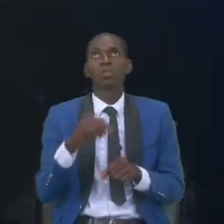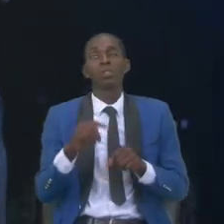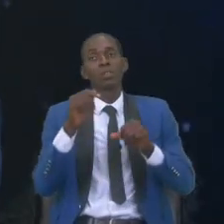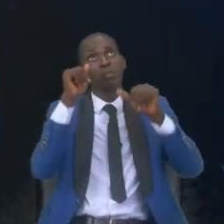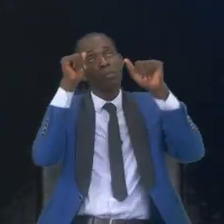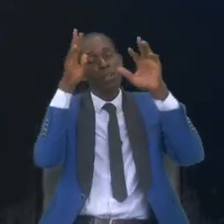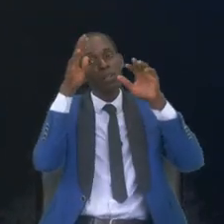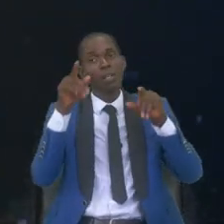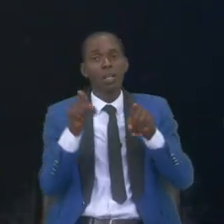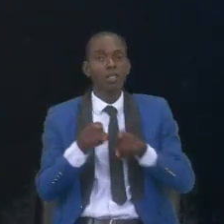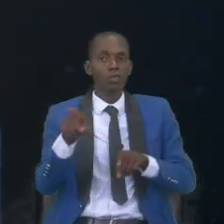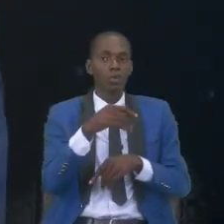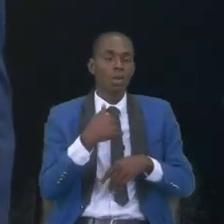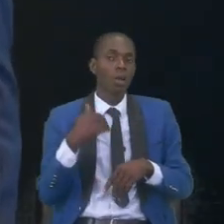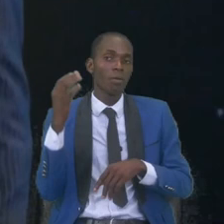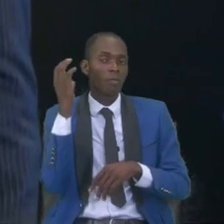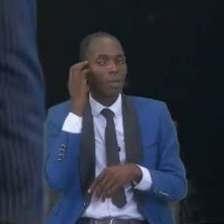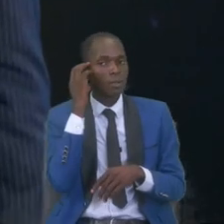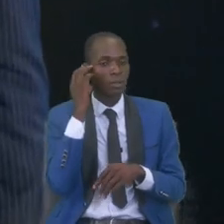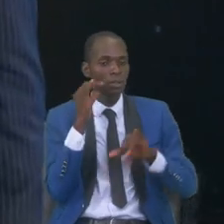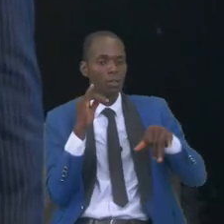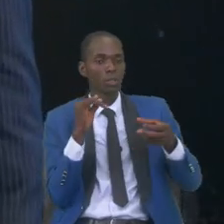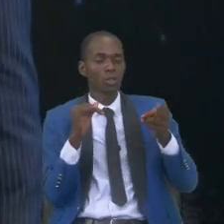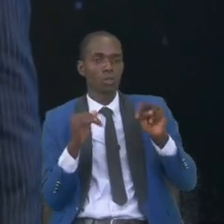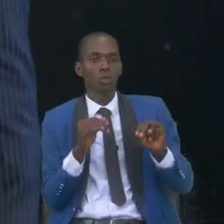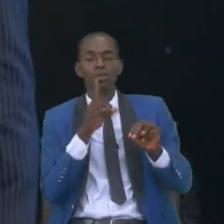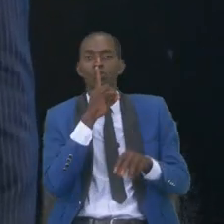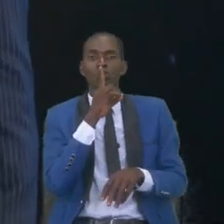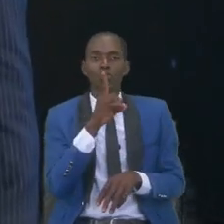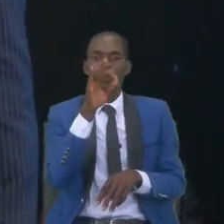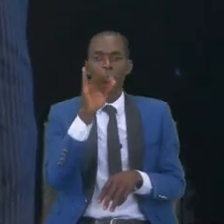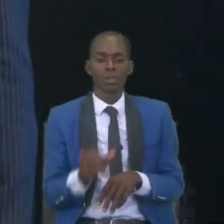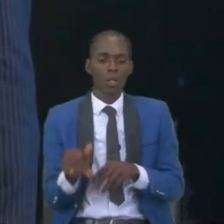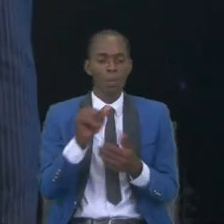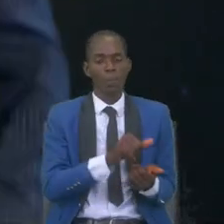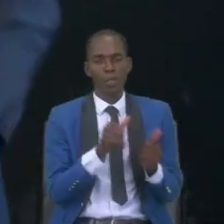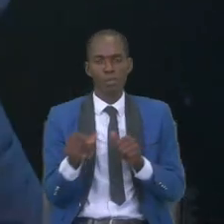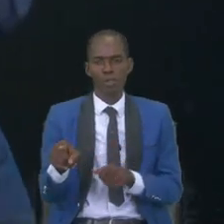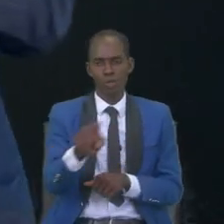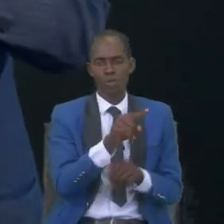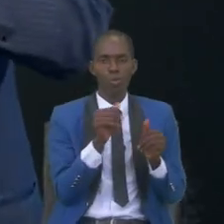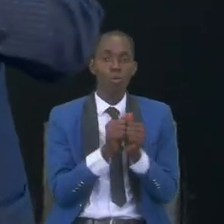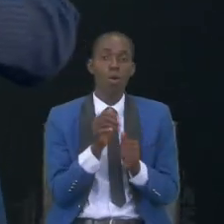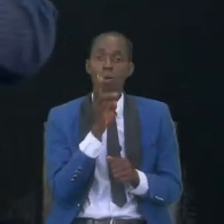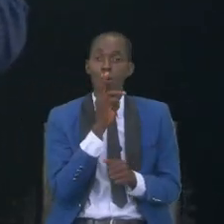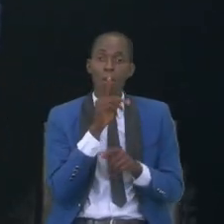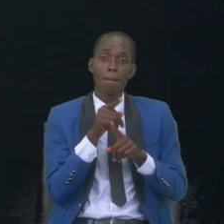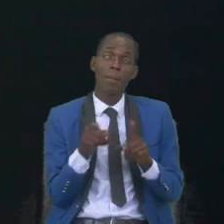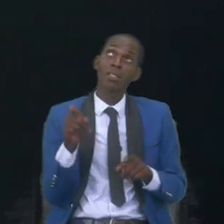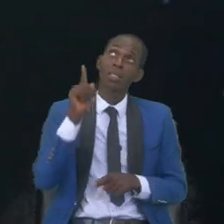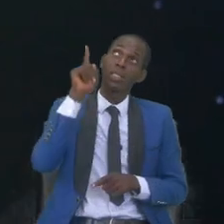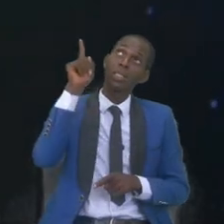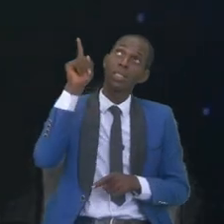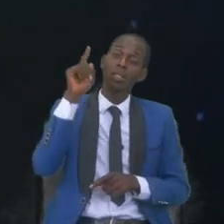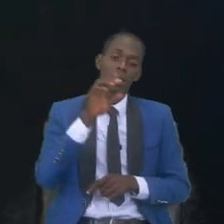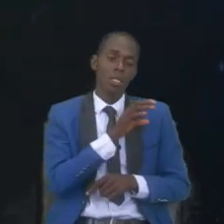have heard, John indeed baptized you with water, but he, the